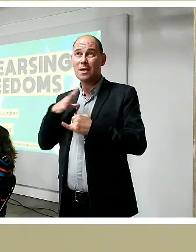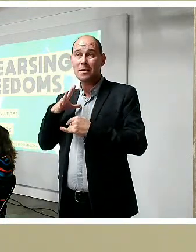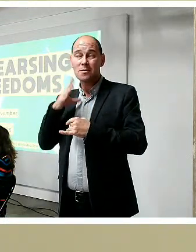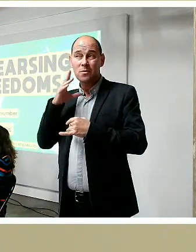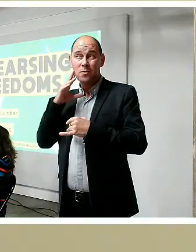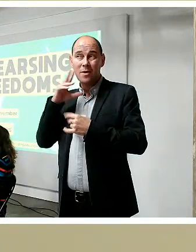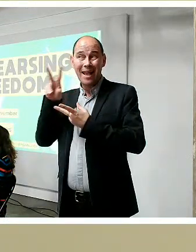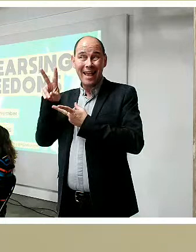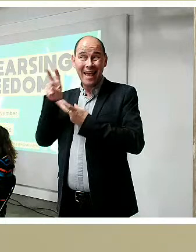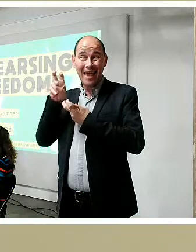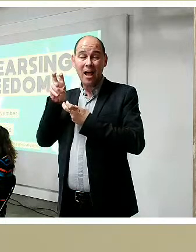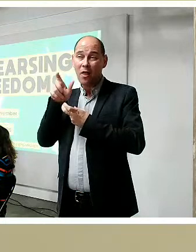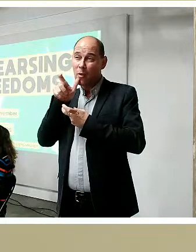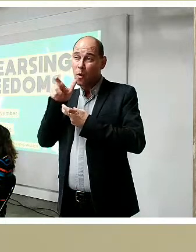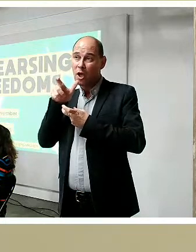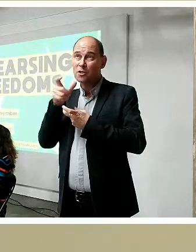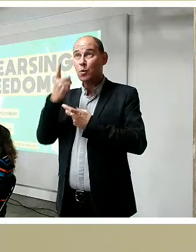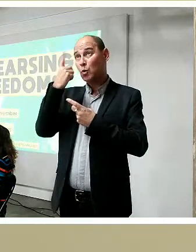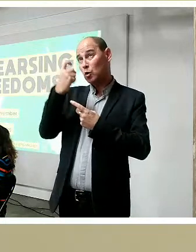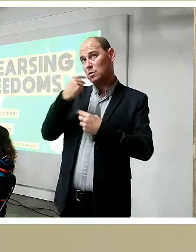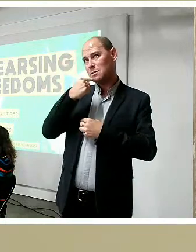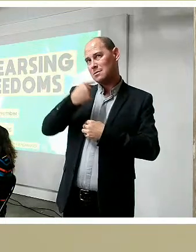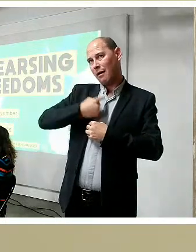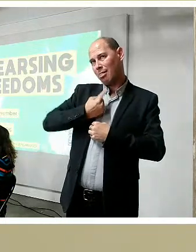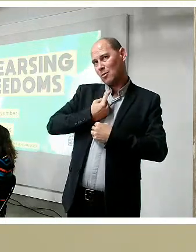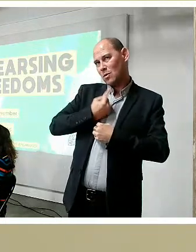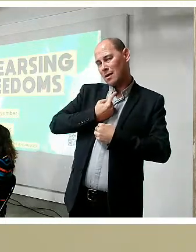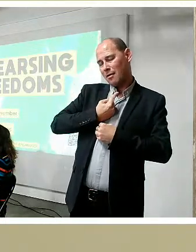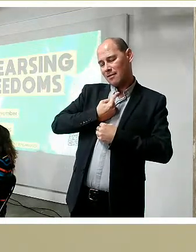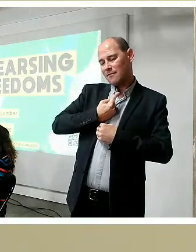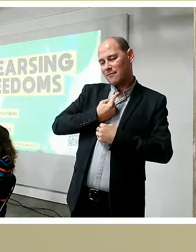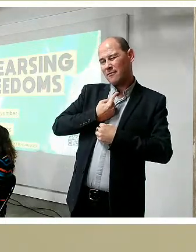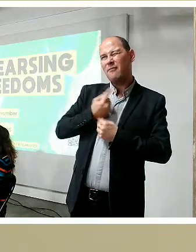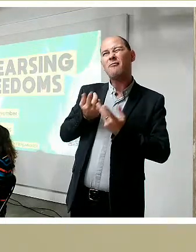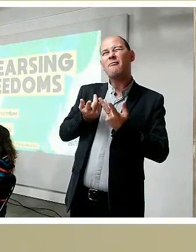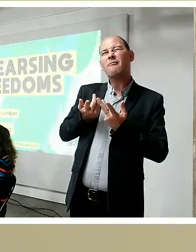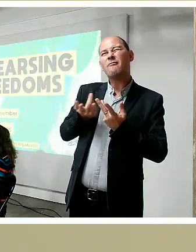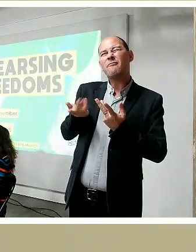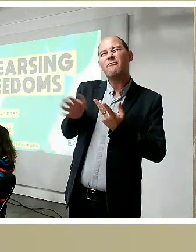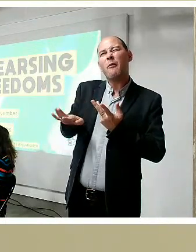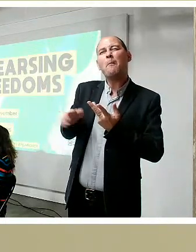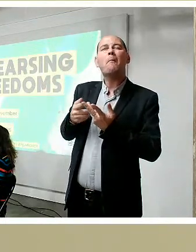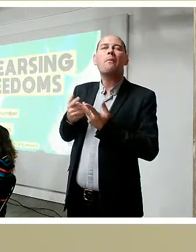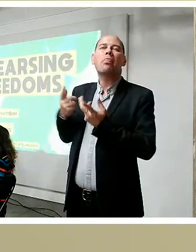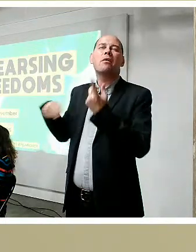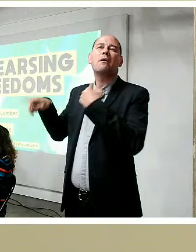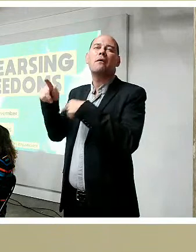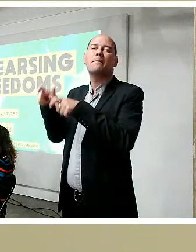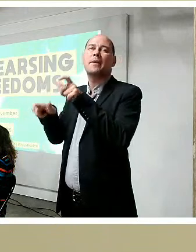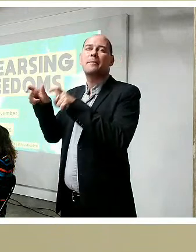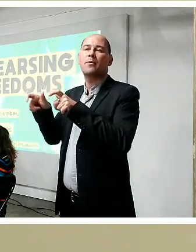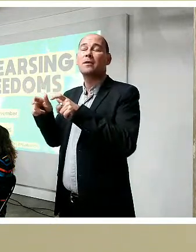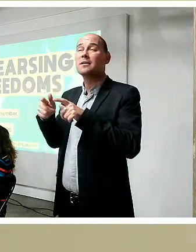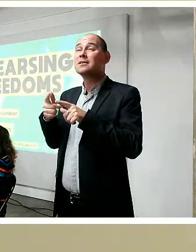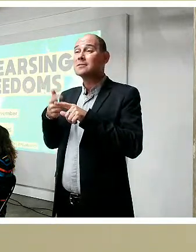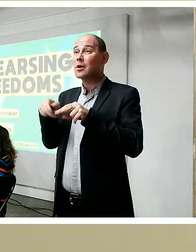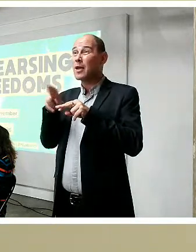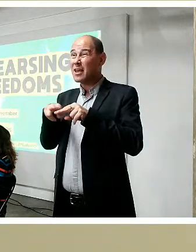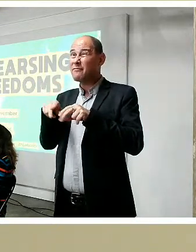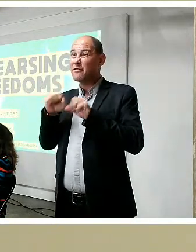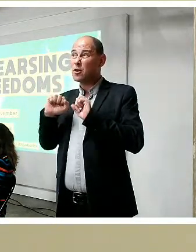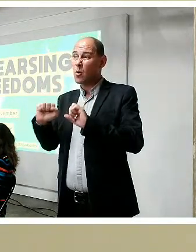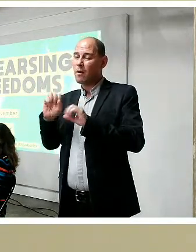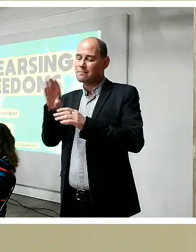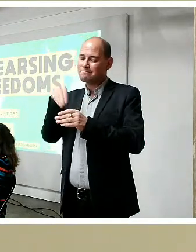yourself from someone else. And so building that network also of people, if you are working with a bunch of